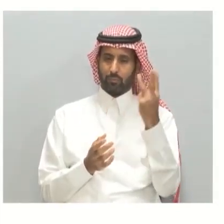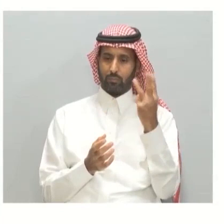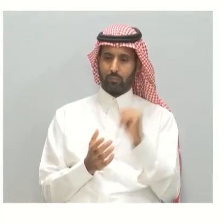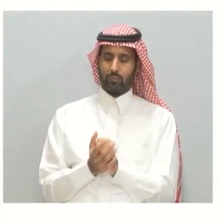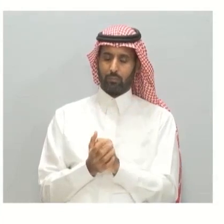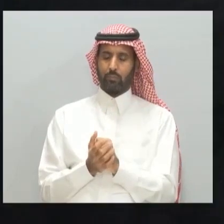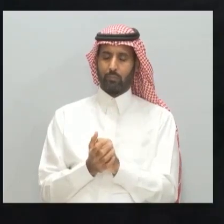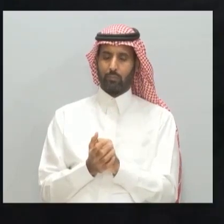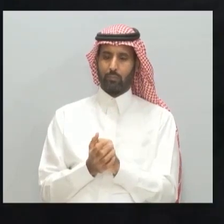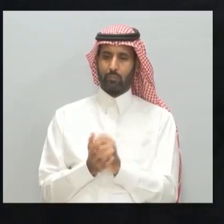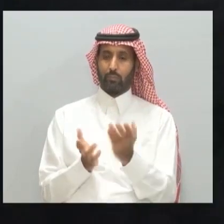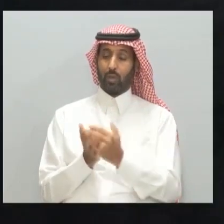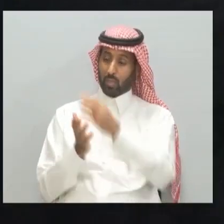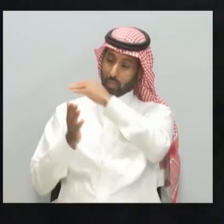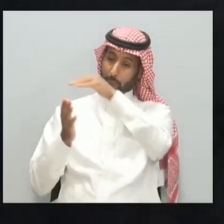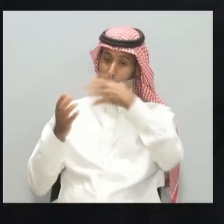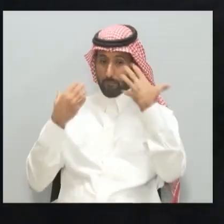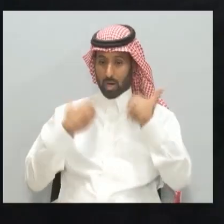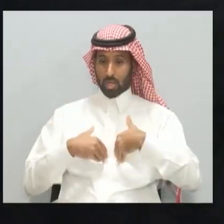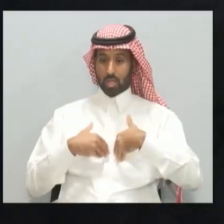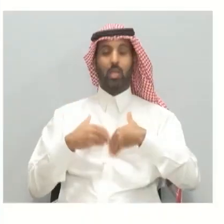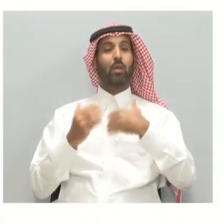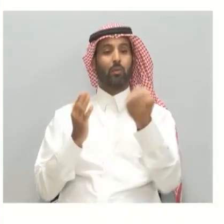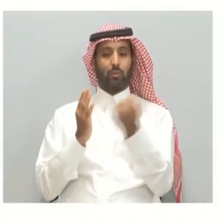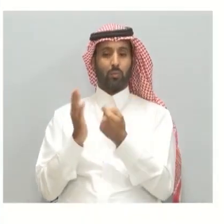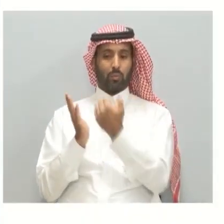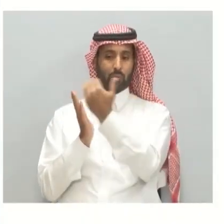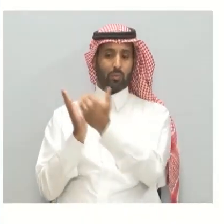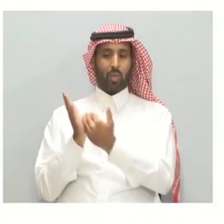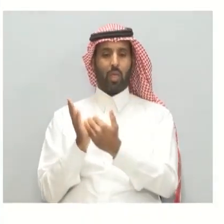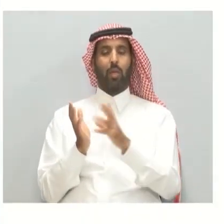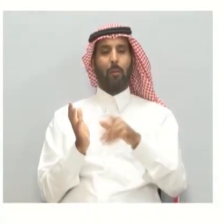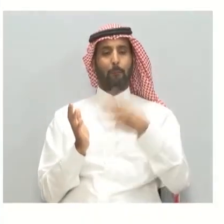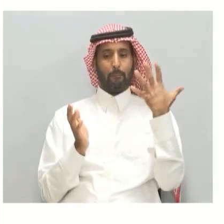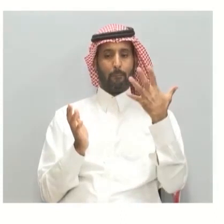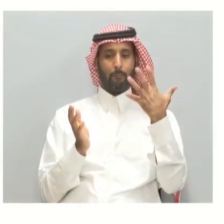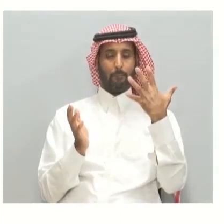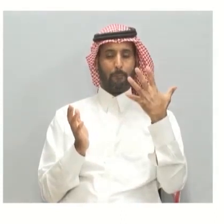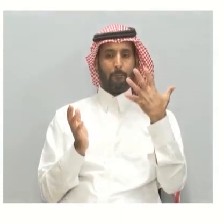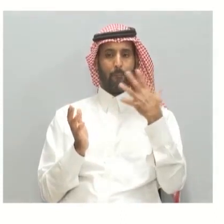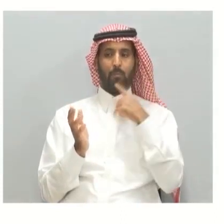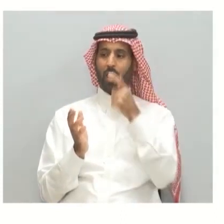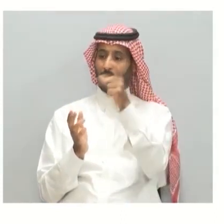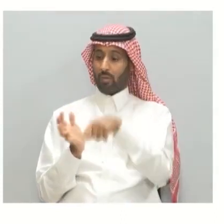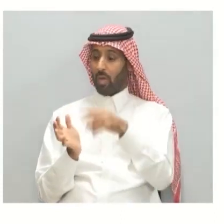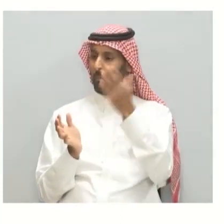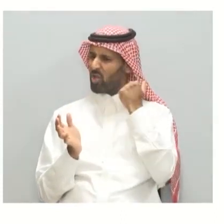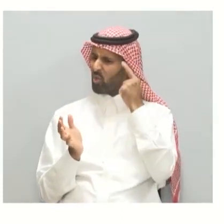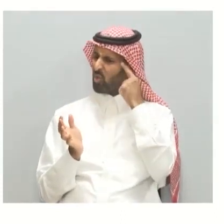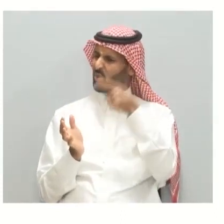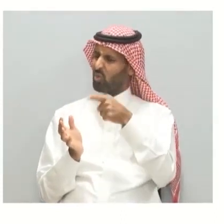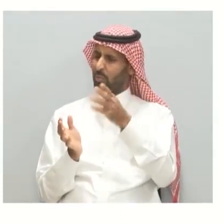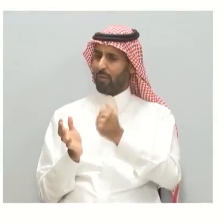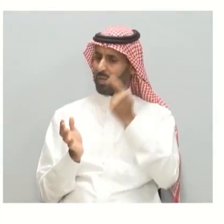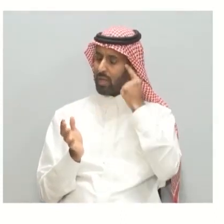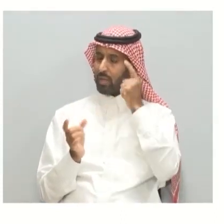we call it the body of the paragraph. Number five, are there any passive forms? What are they